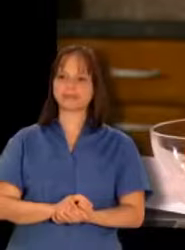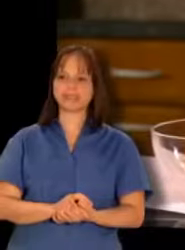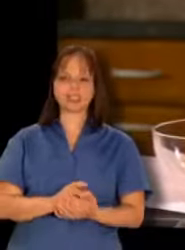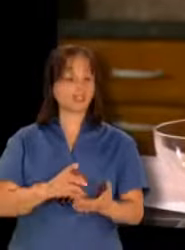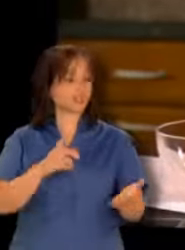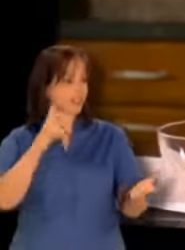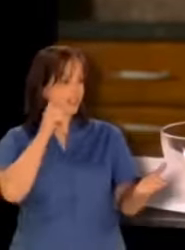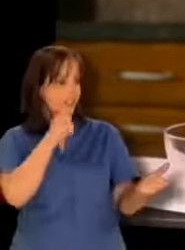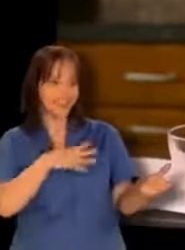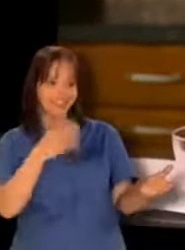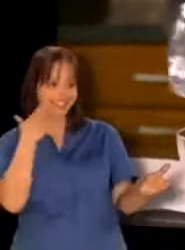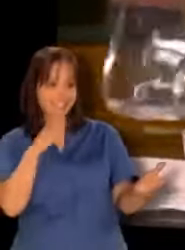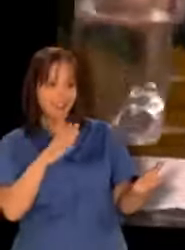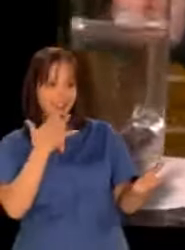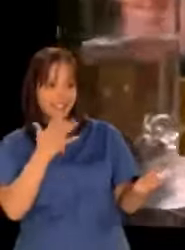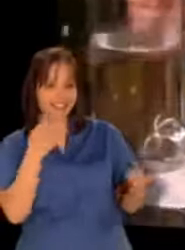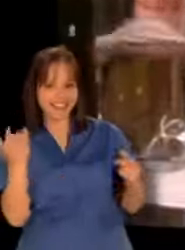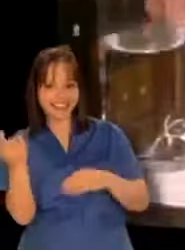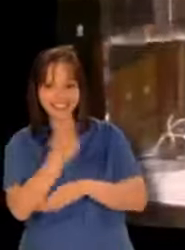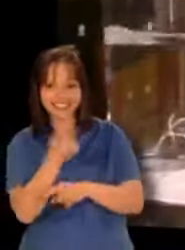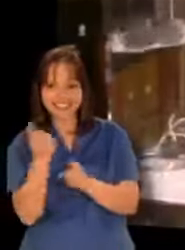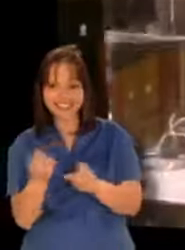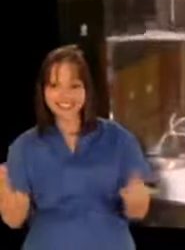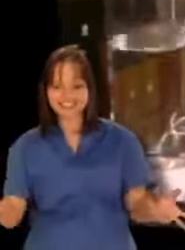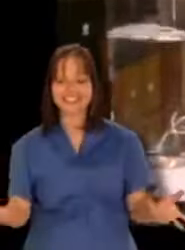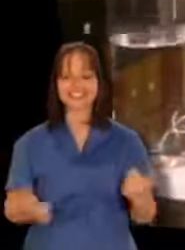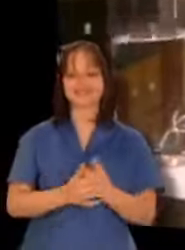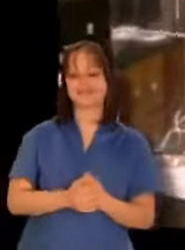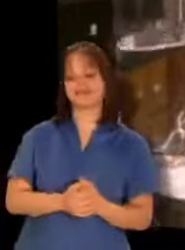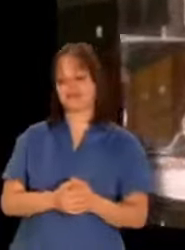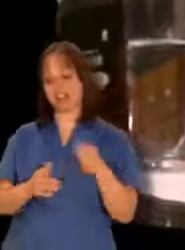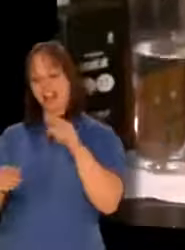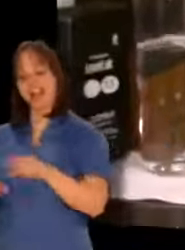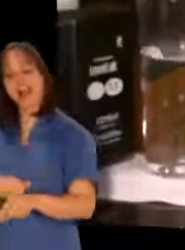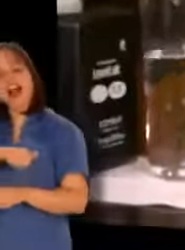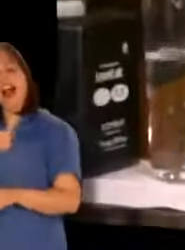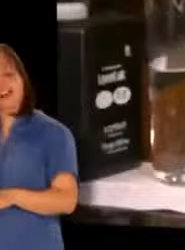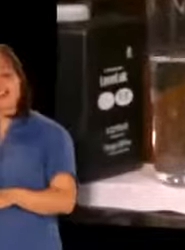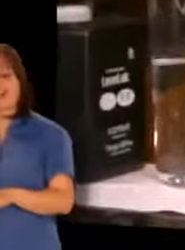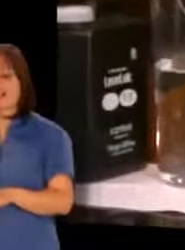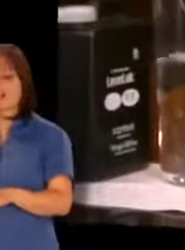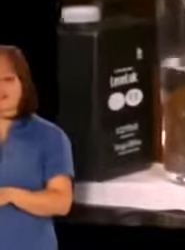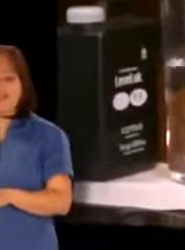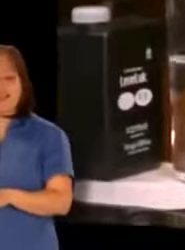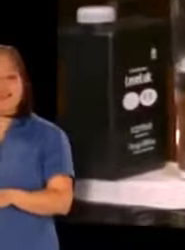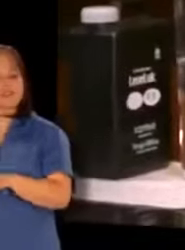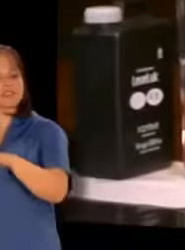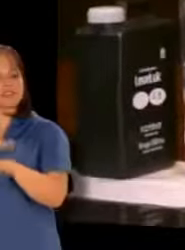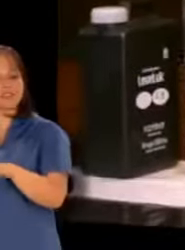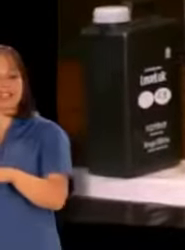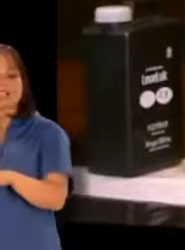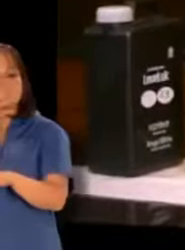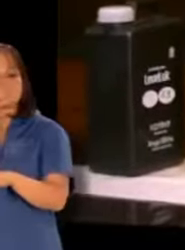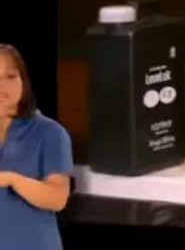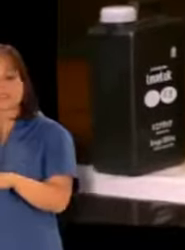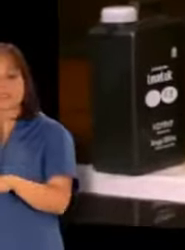You ladies didn't know you were going to do a little taste test today, did you? And we're going to take another bag of the Nature's Sweet